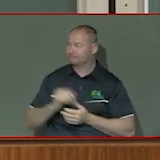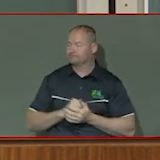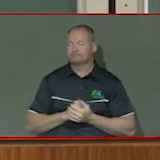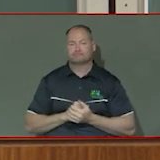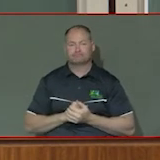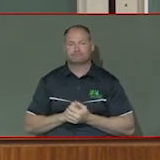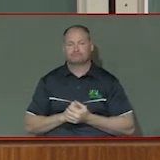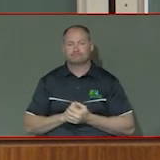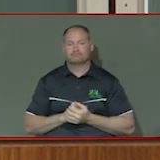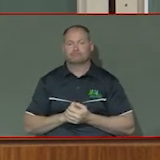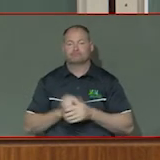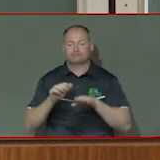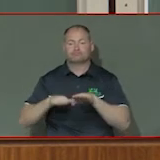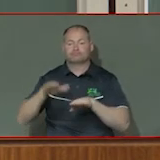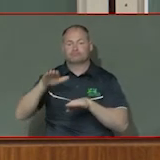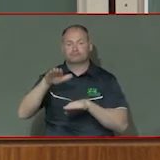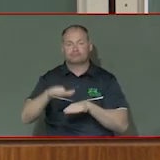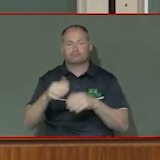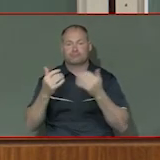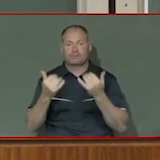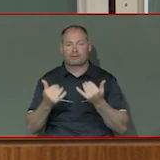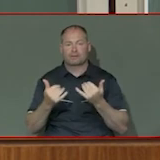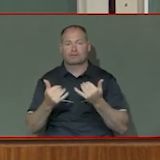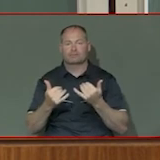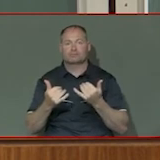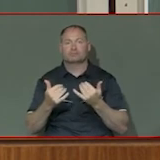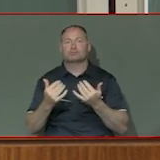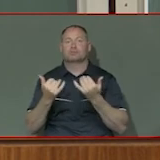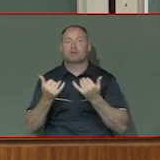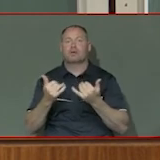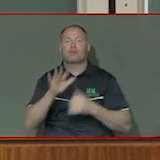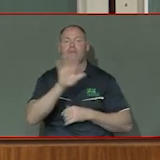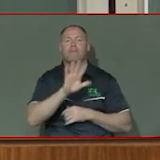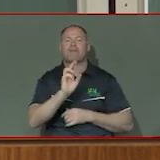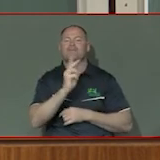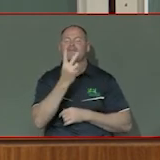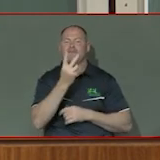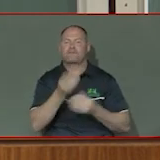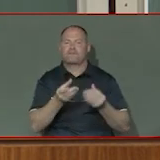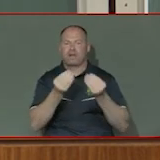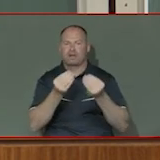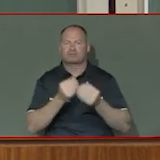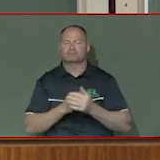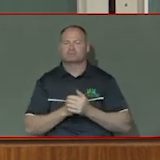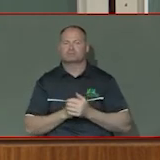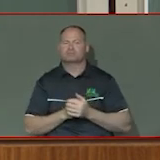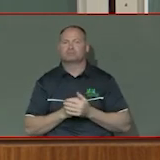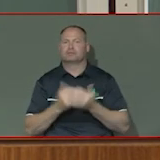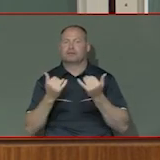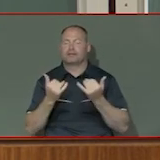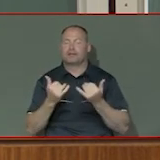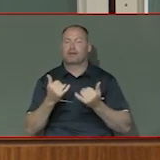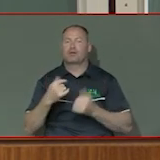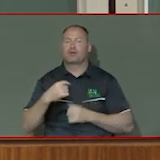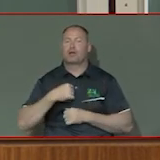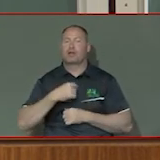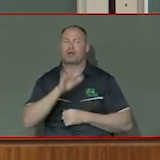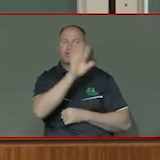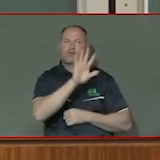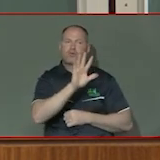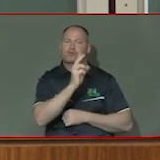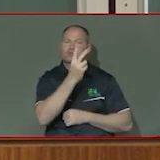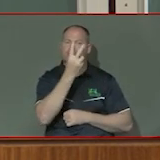Yeah, the first step is to make that angle acute. It's found in the second quadrant. I need to use the second quadrant's